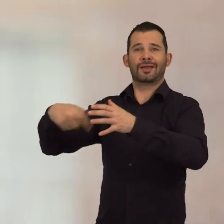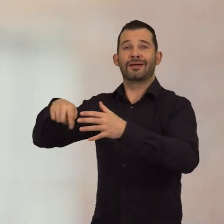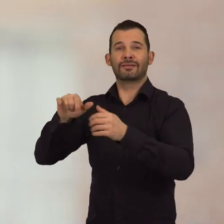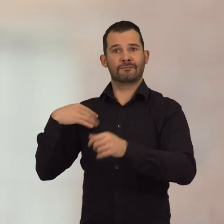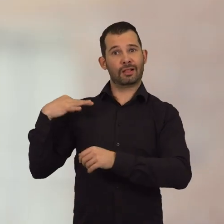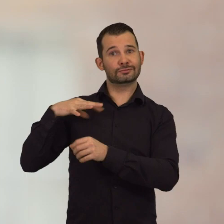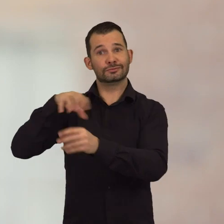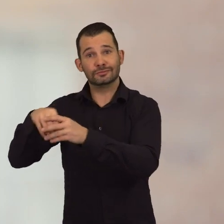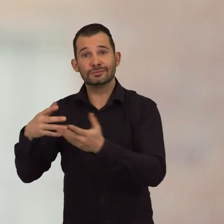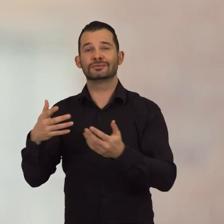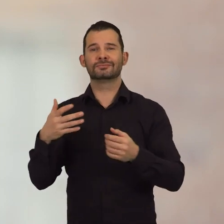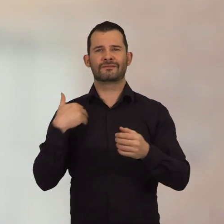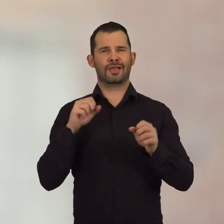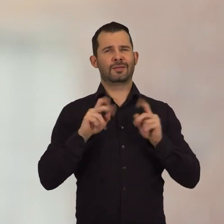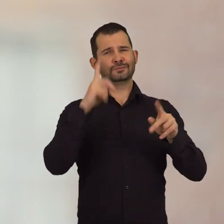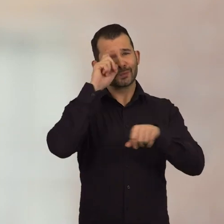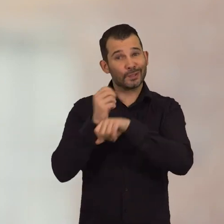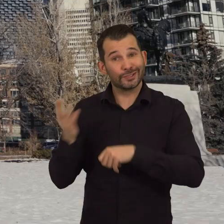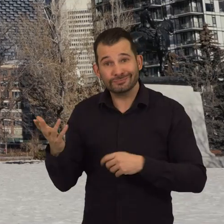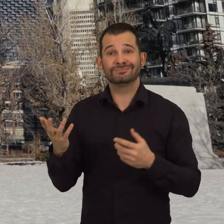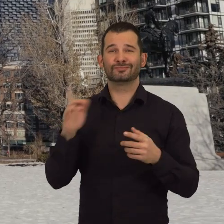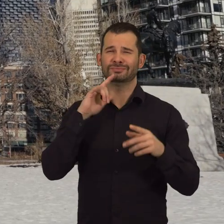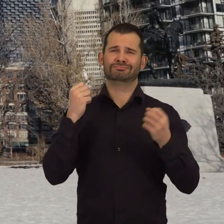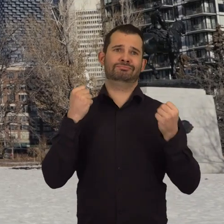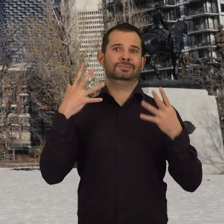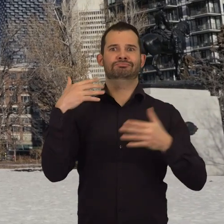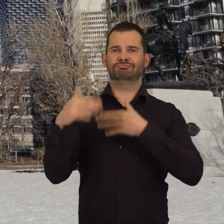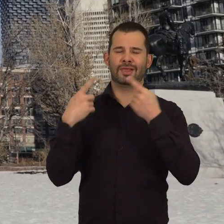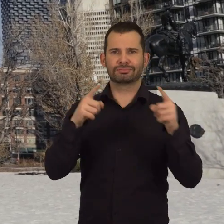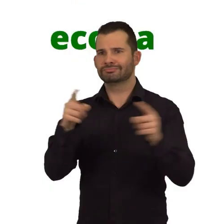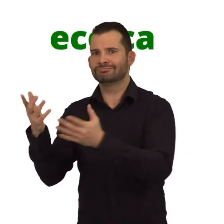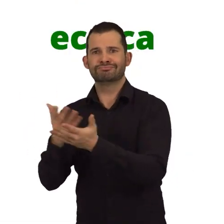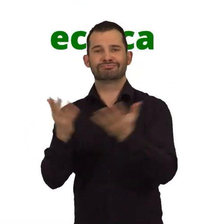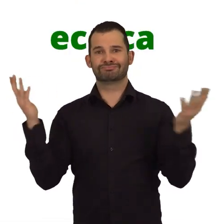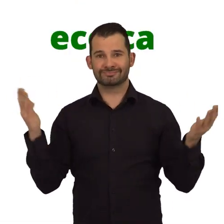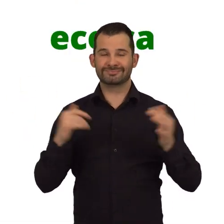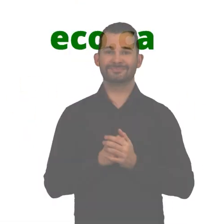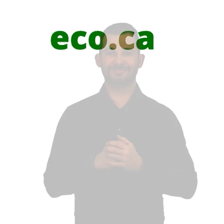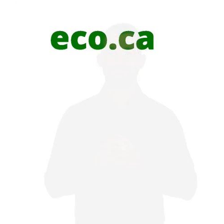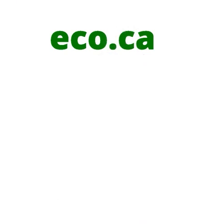that I volunteer with. There's opportunities for work there. There is just so much going on.